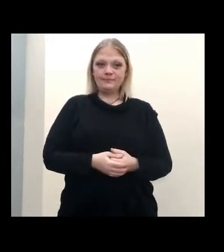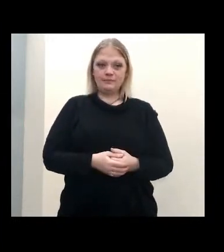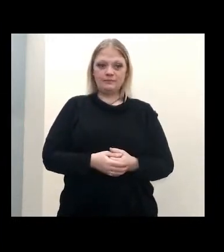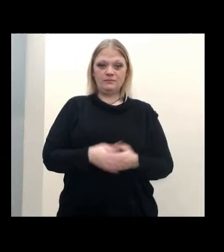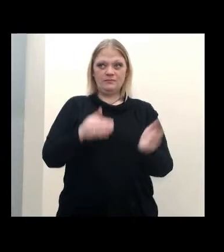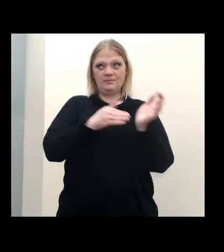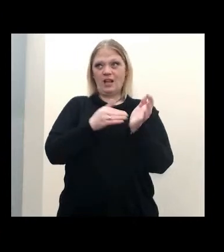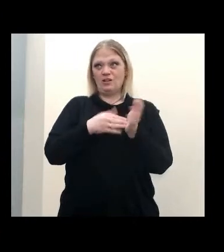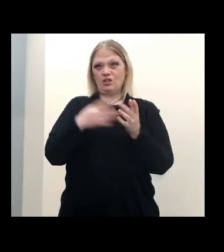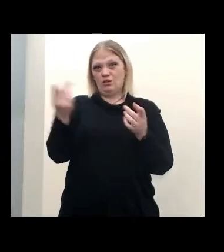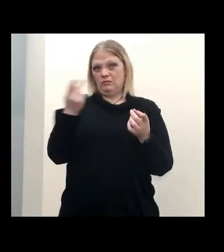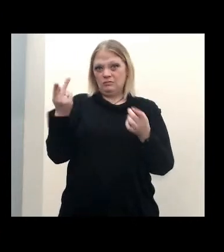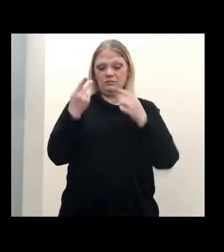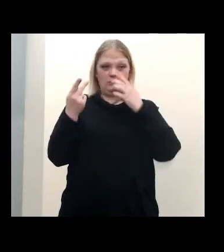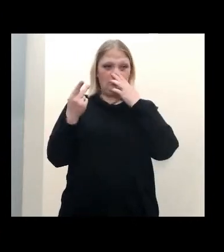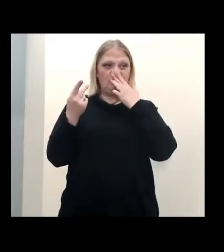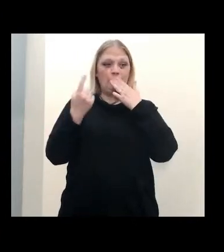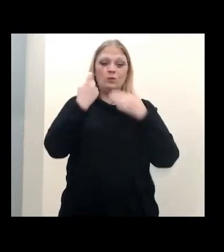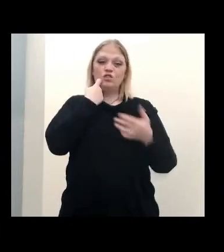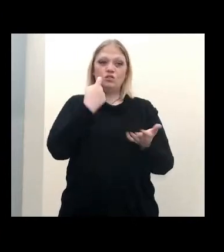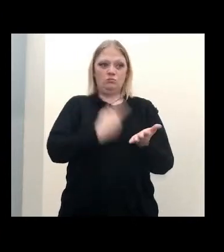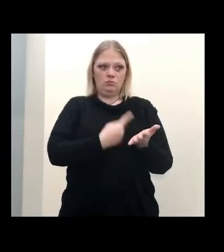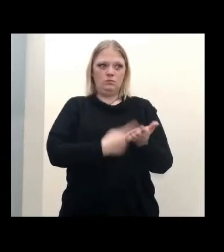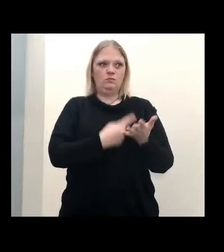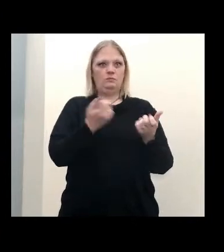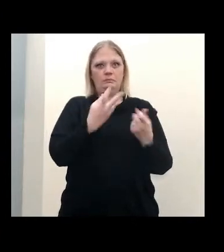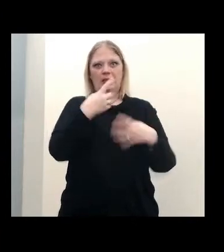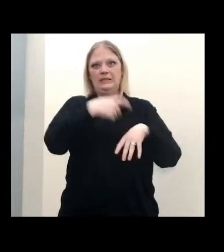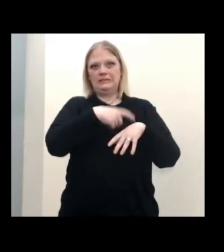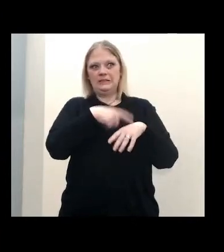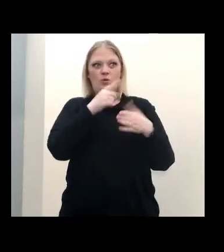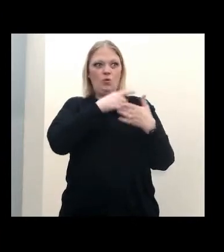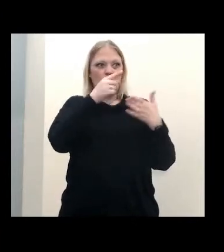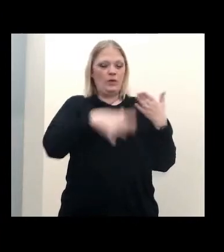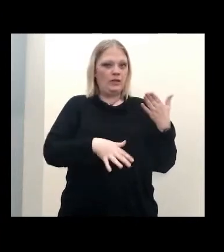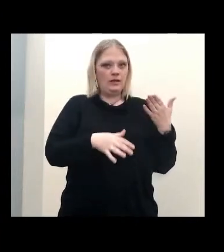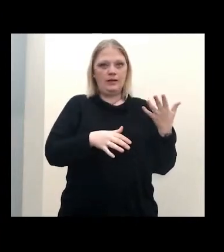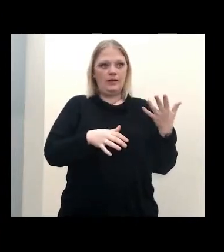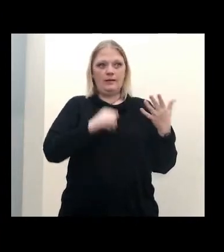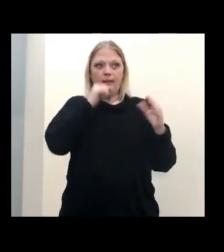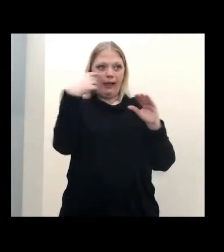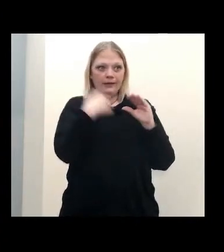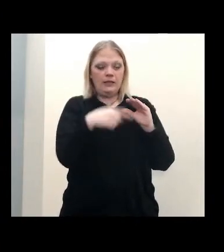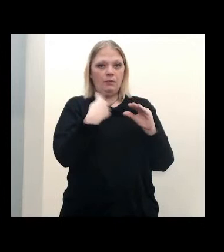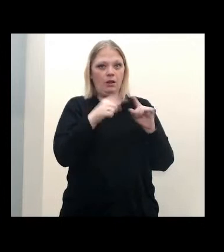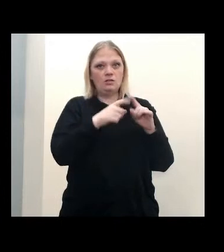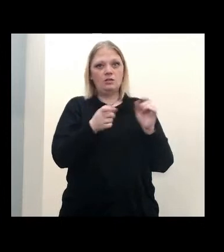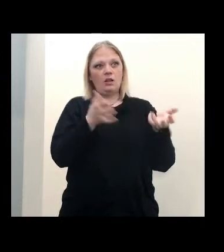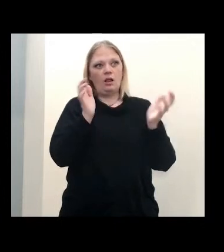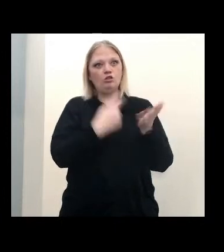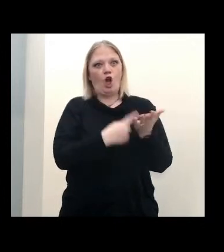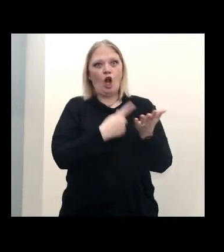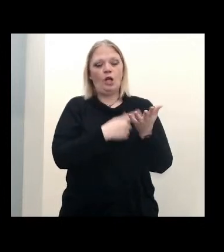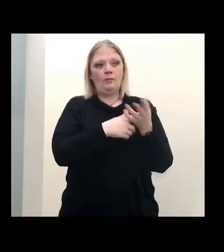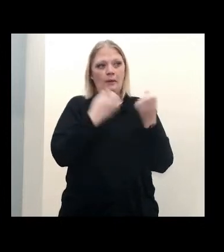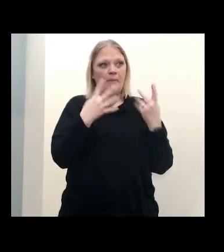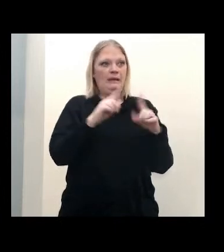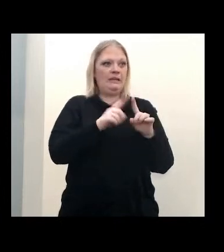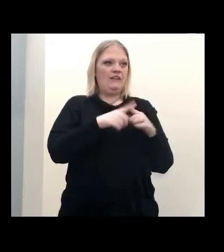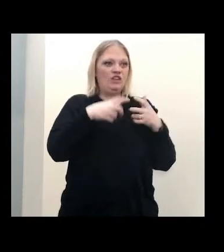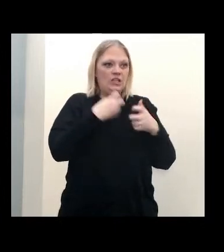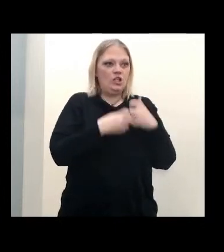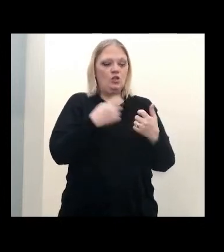Dr. Burstein and I were talking multiple times over the weekend, not just emailing, talking multiple times over the weekend about different issues that we had to deal